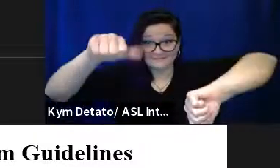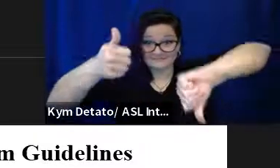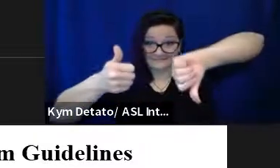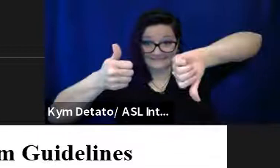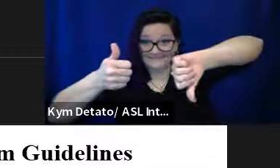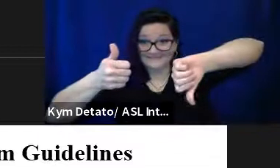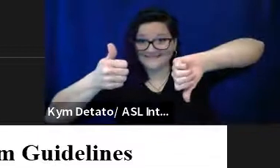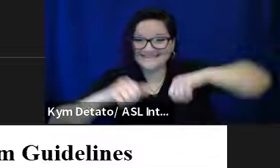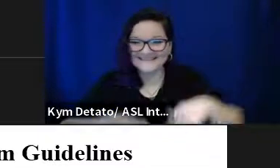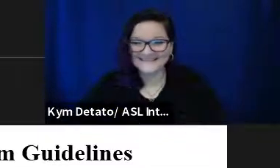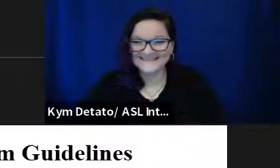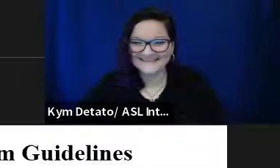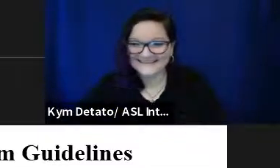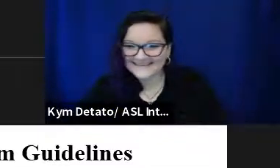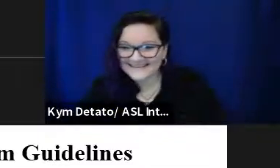Yes?